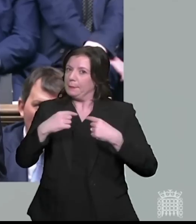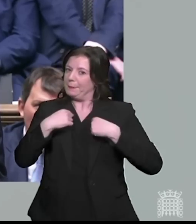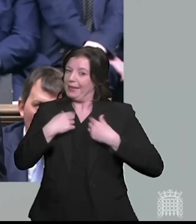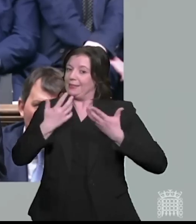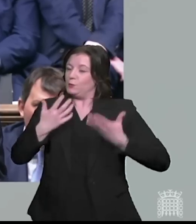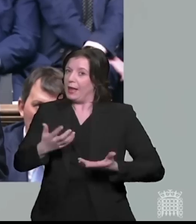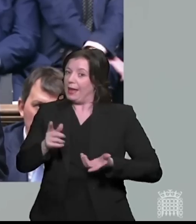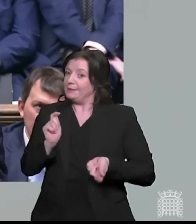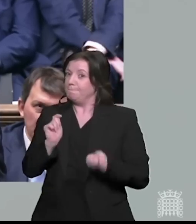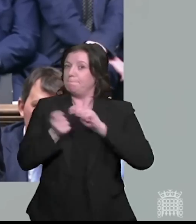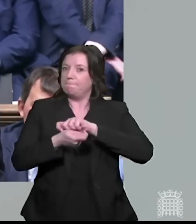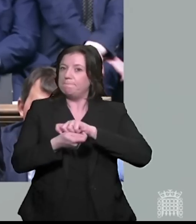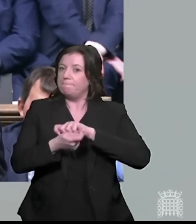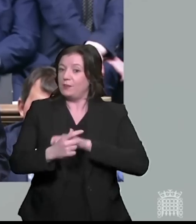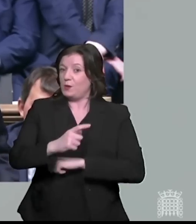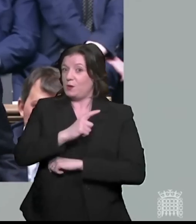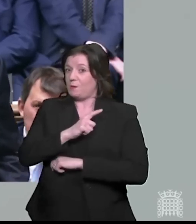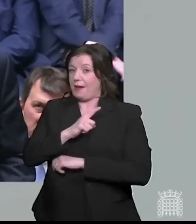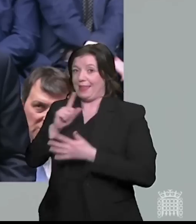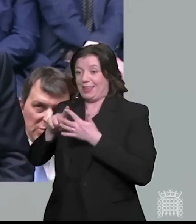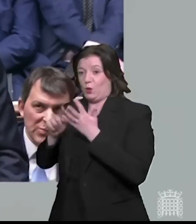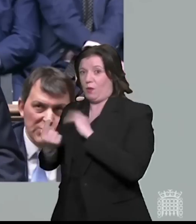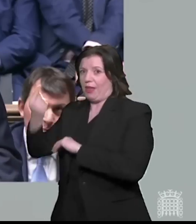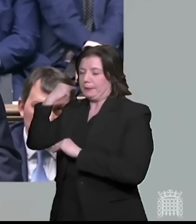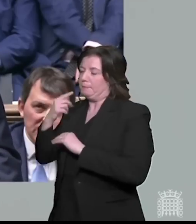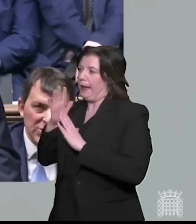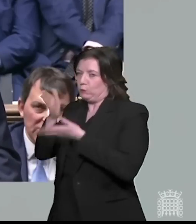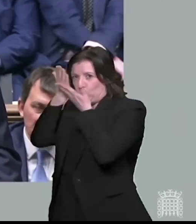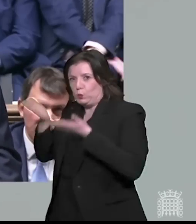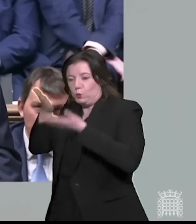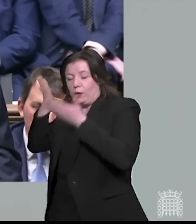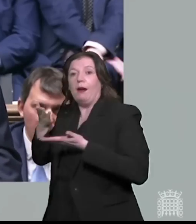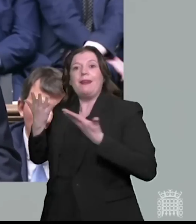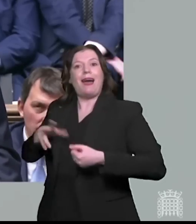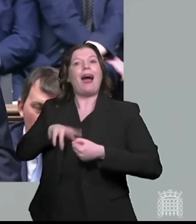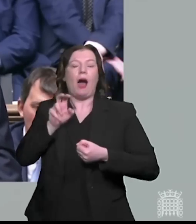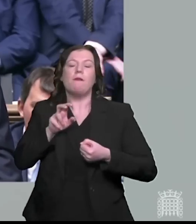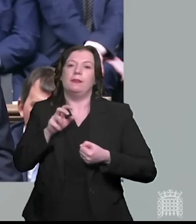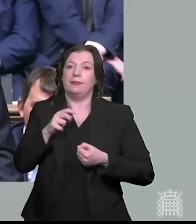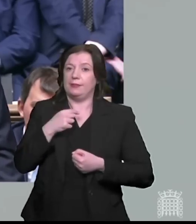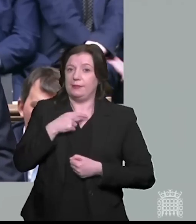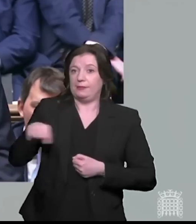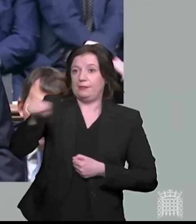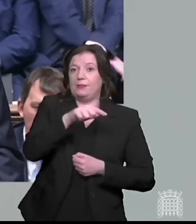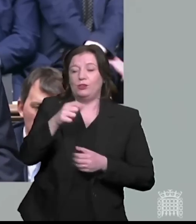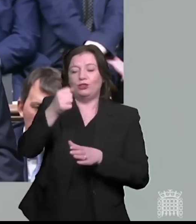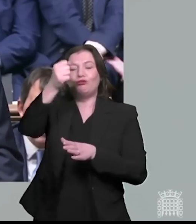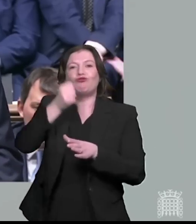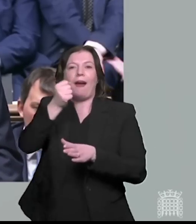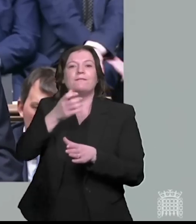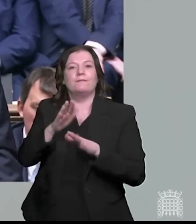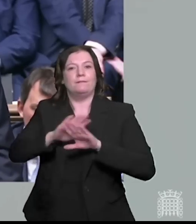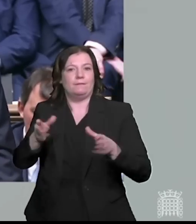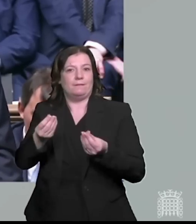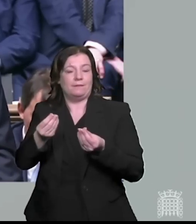that was not possible when we were in the EU and significantly increase the generosity of draft relief so that from